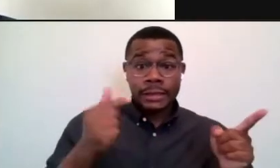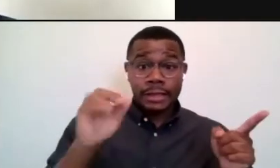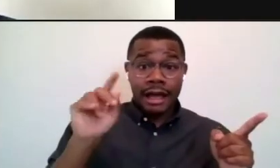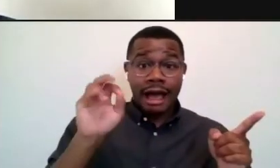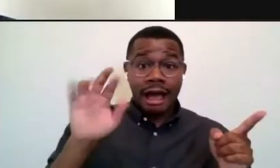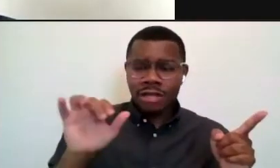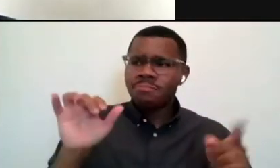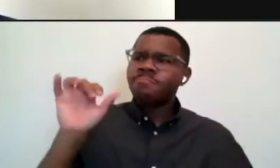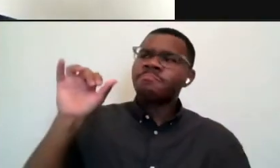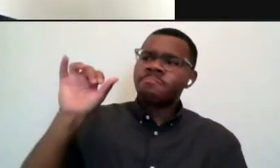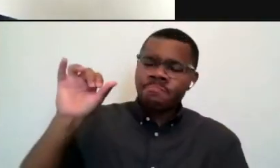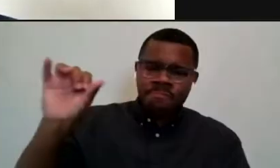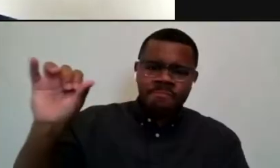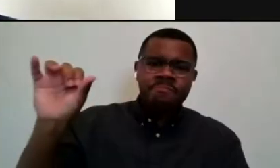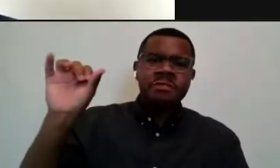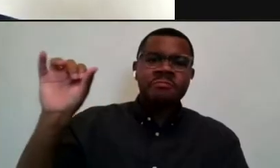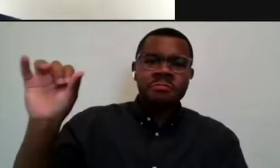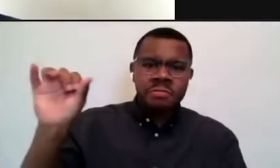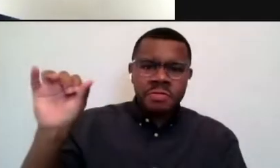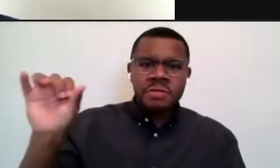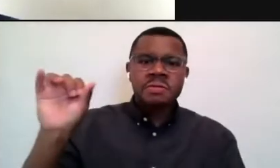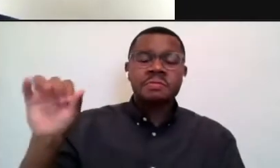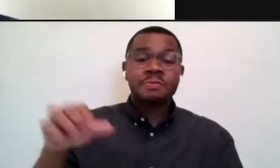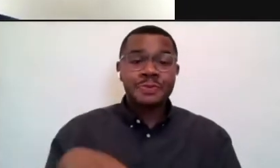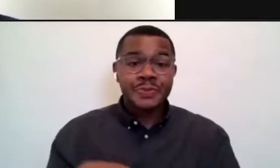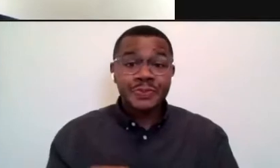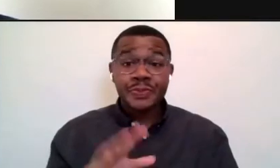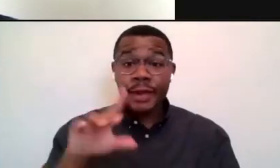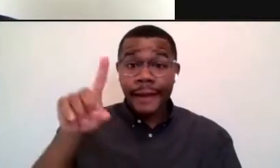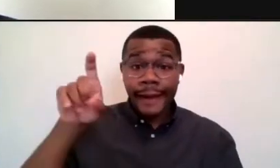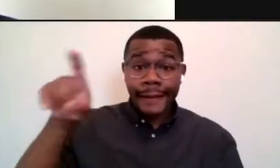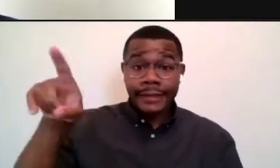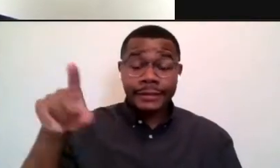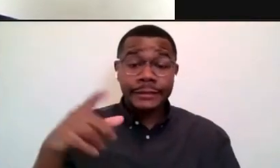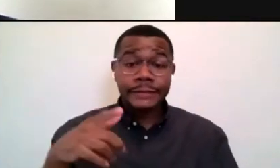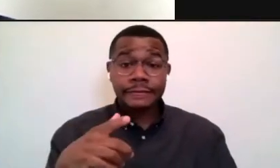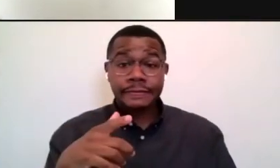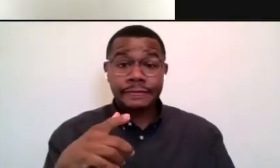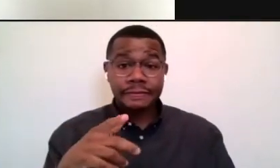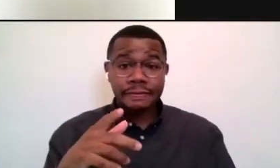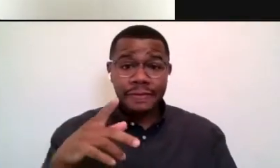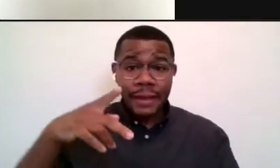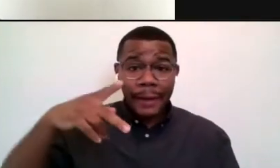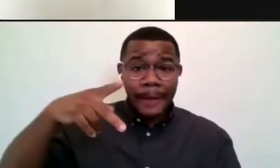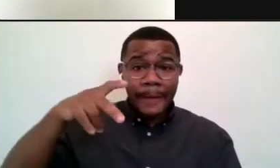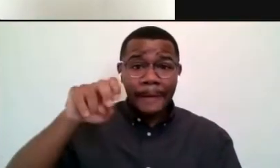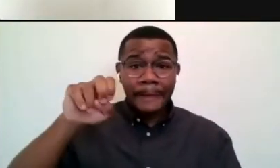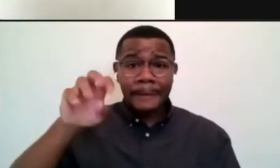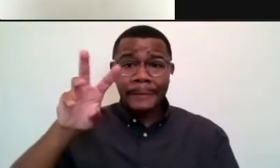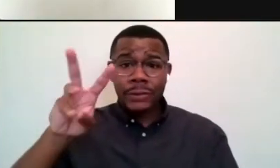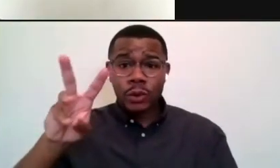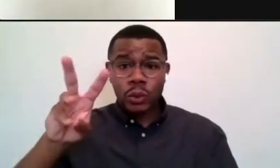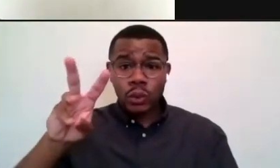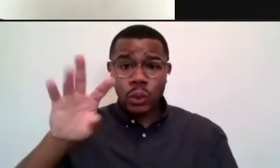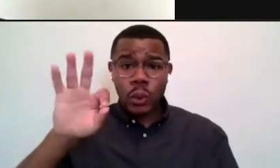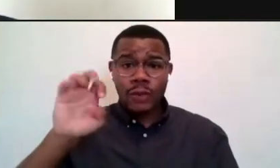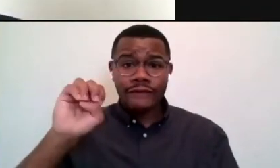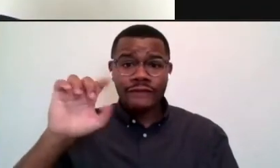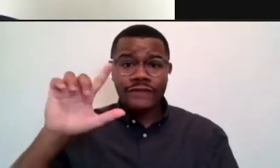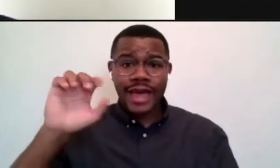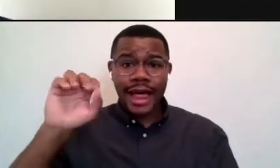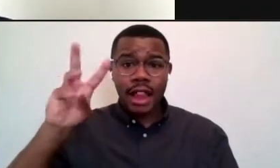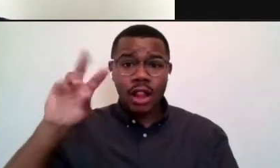What are you looking forward to with the Pew Fellowship? So you're there in Philly,